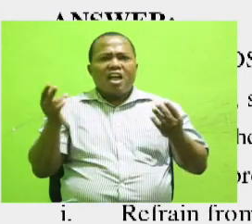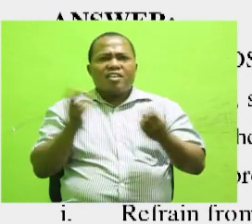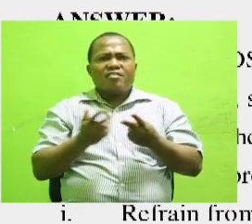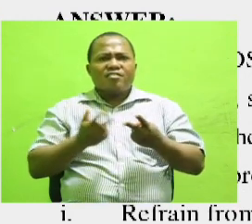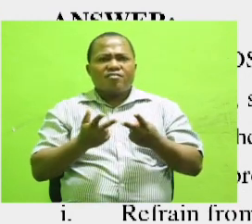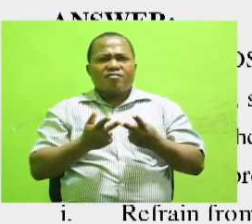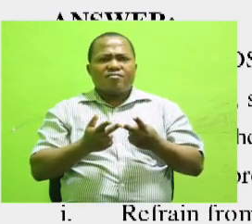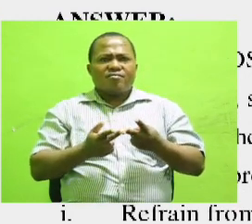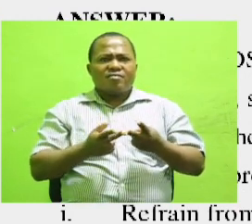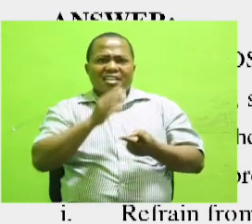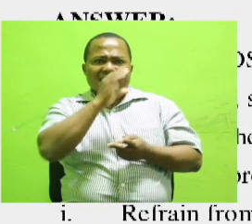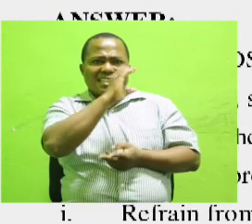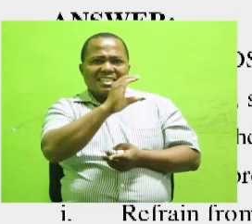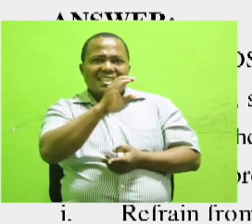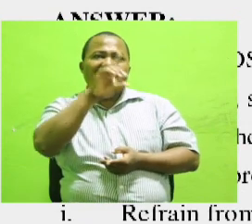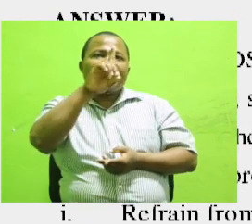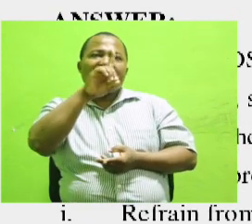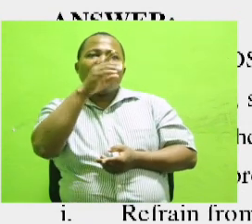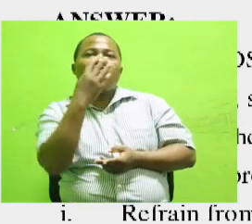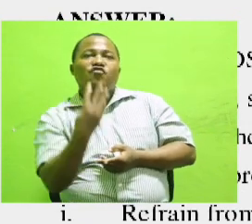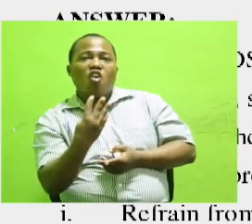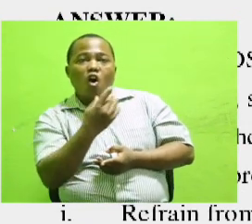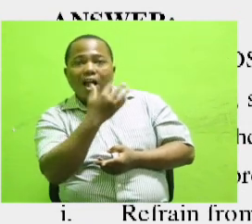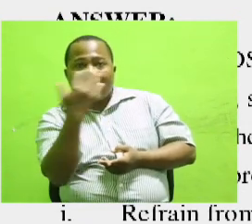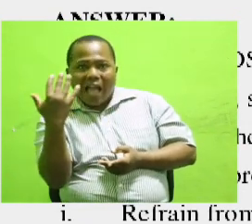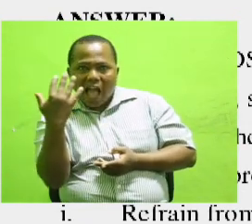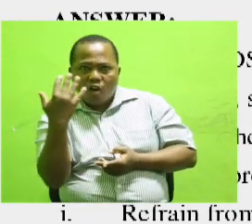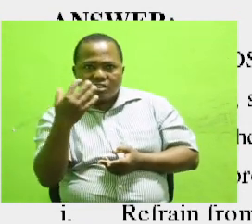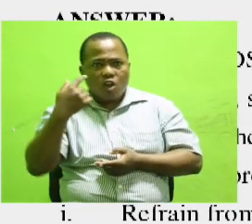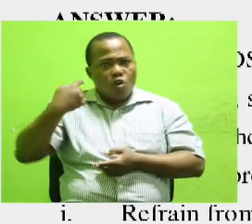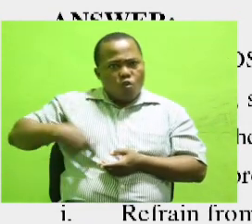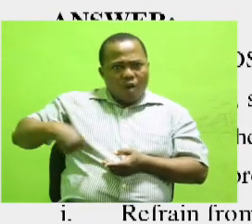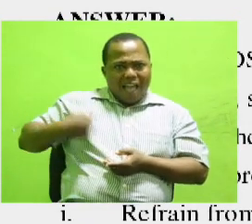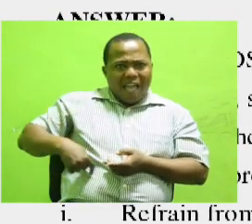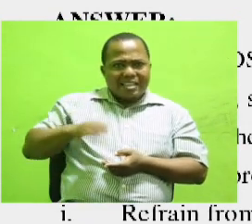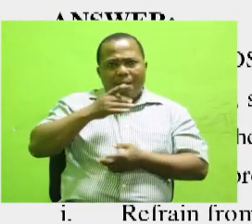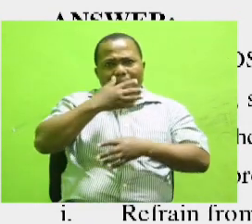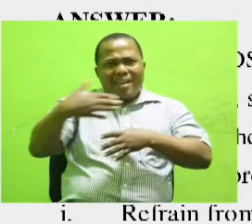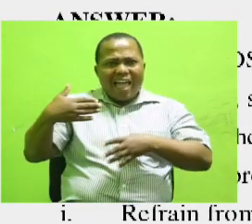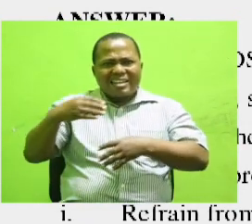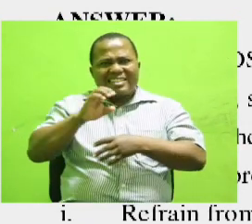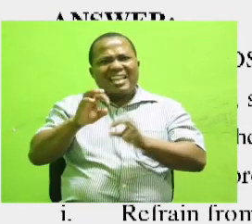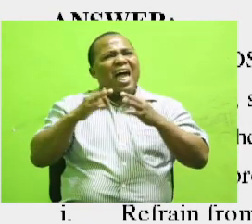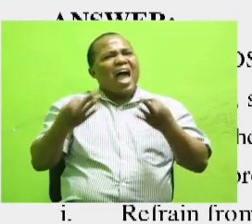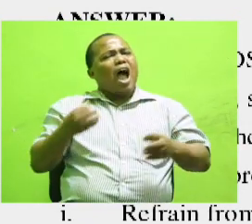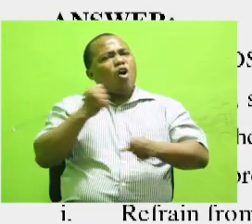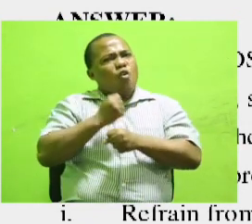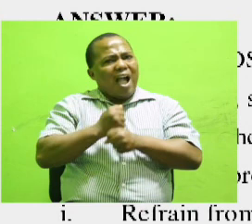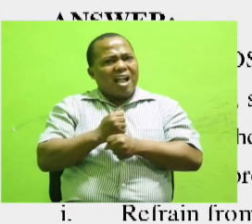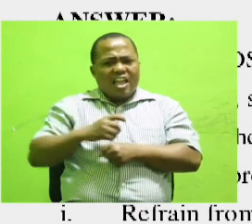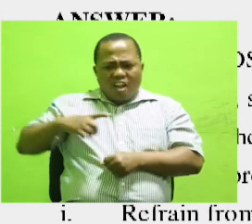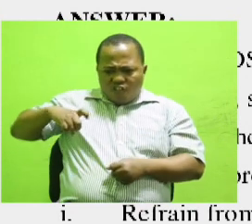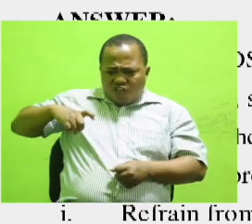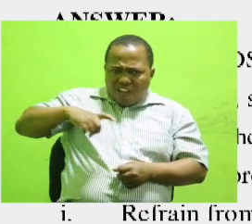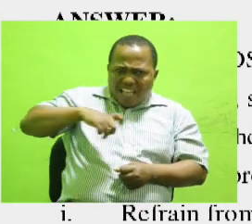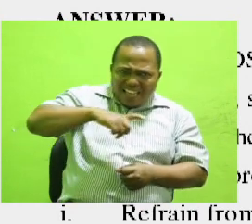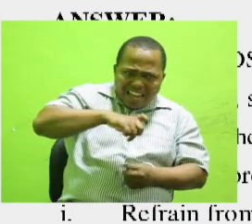reducing the CD4 count of the white blood cells, how does it work? The virus